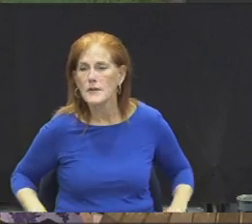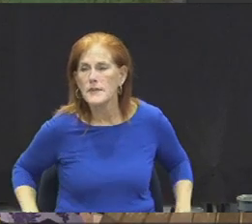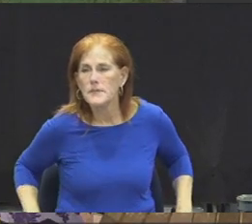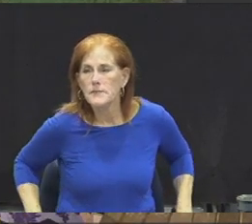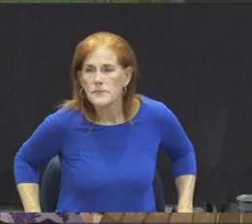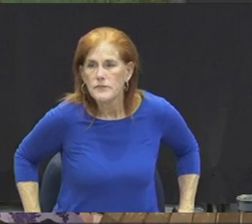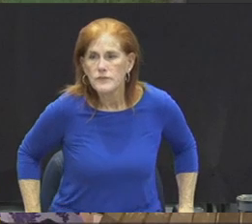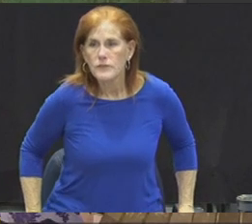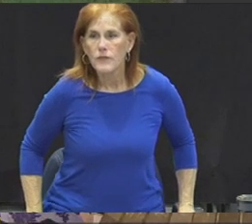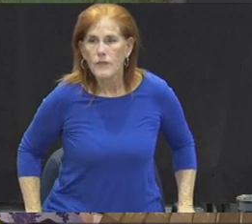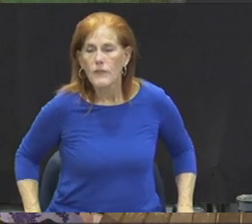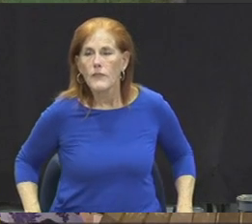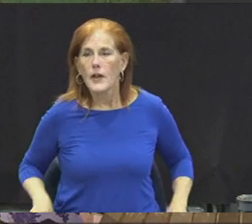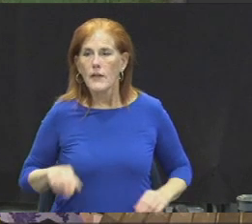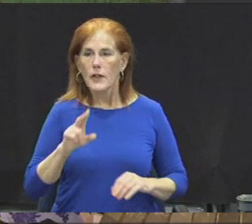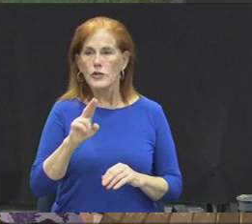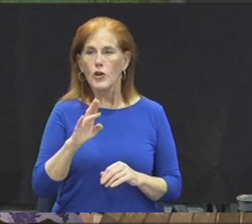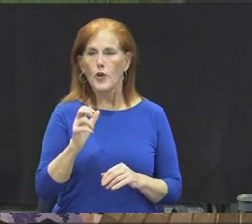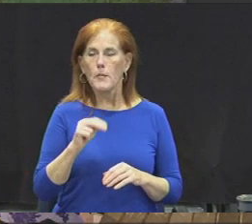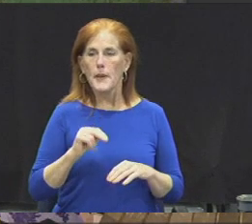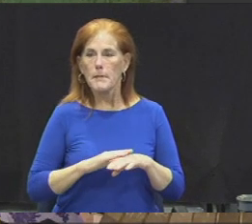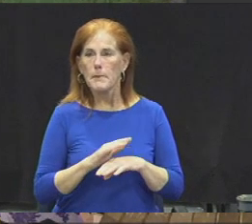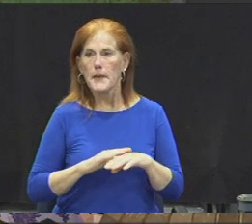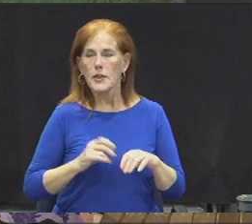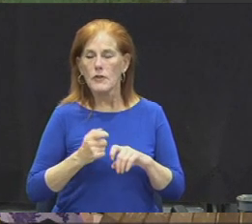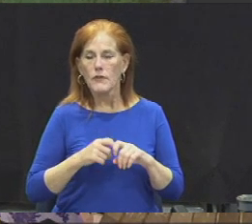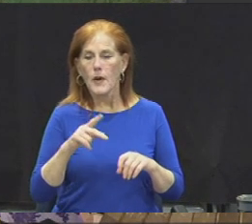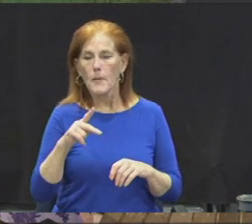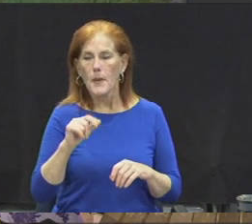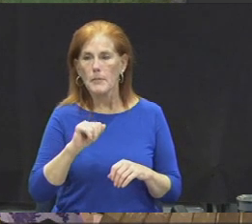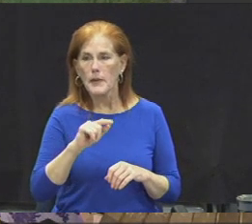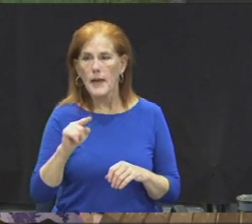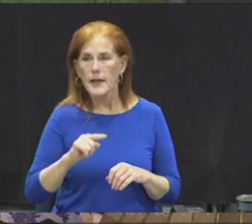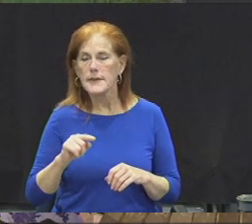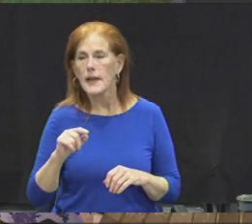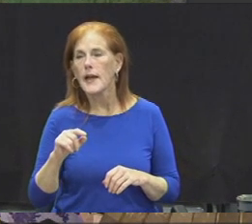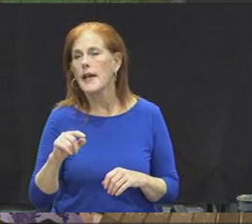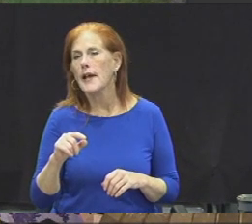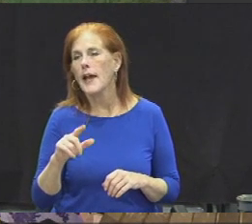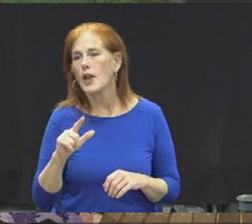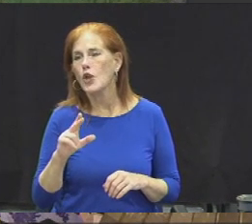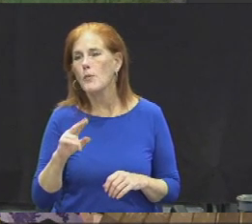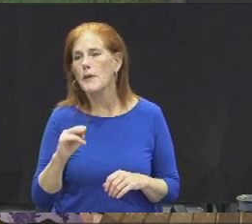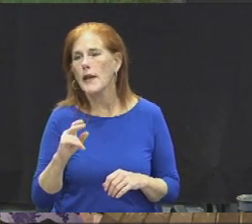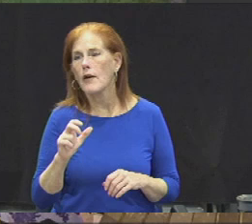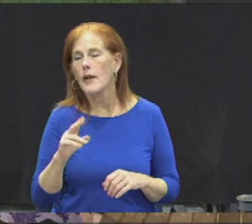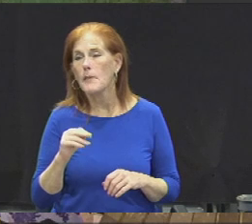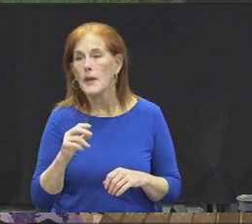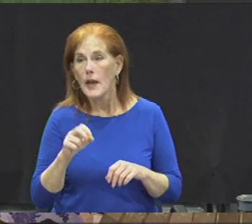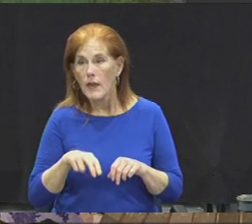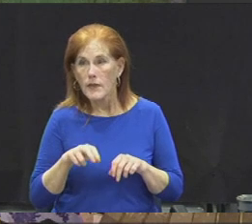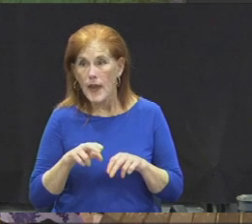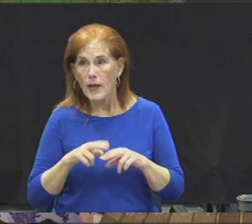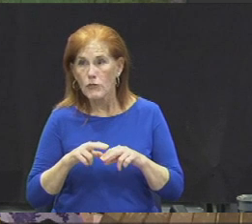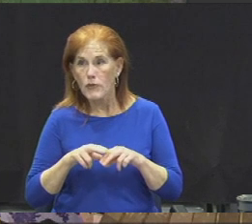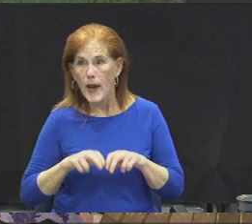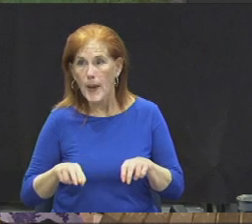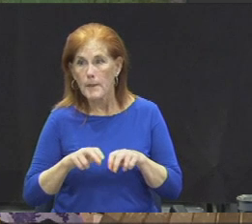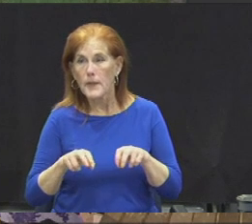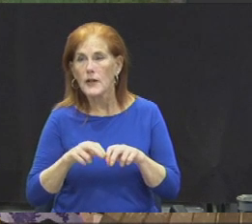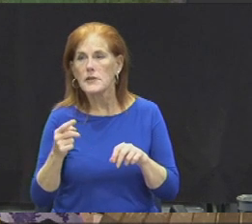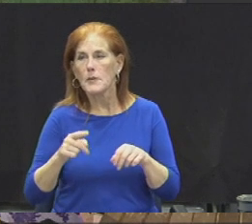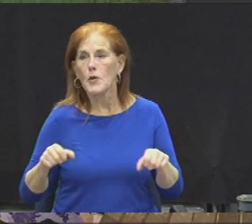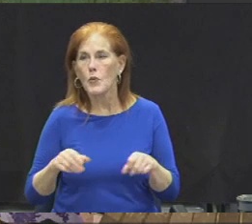This is just a quick view of the urban beach from the plaza in front of the Luminarium. You can see this kind of ramp structure here. There's actually someone in a wheelchair